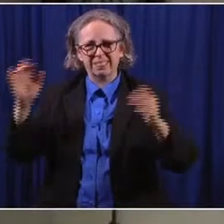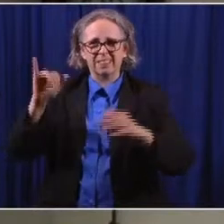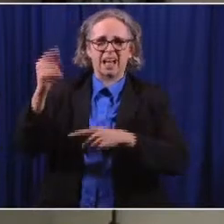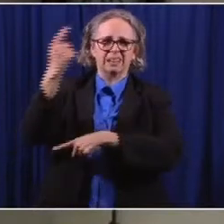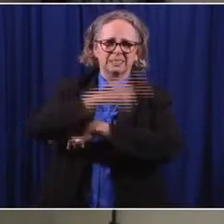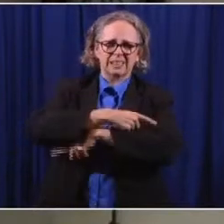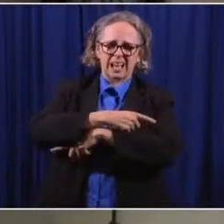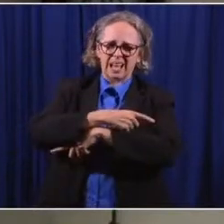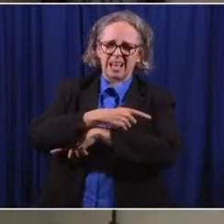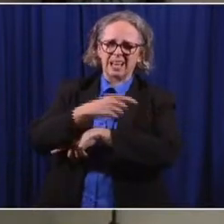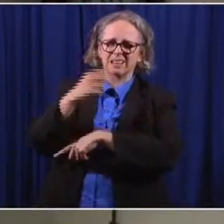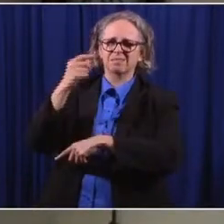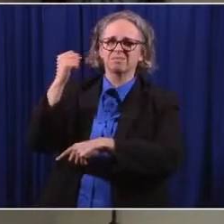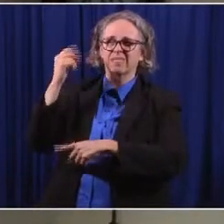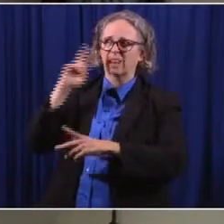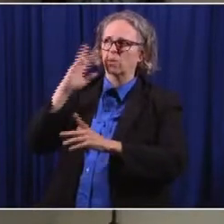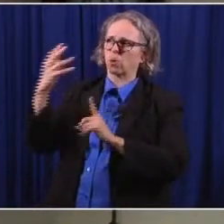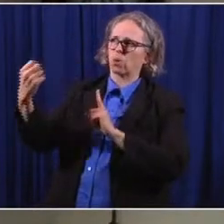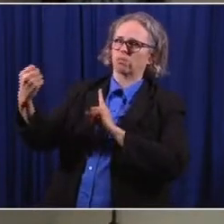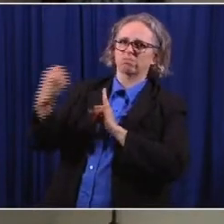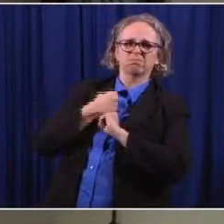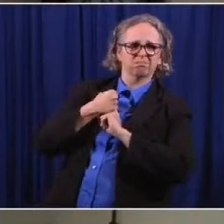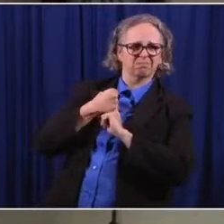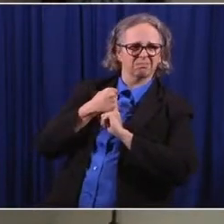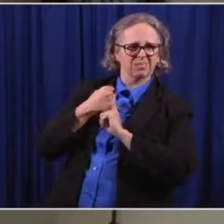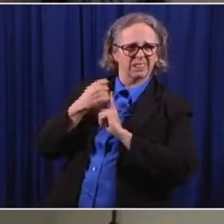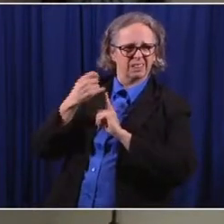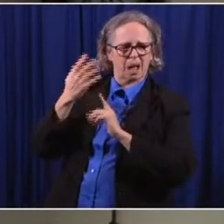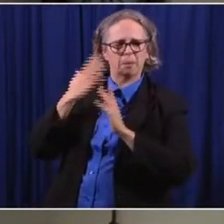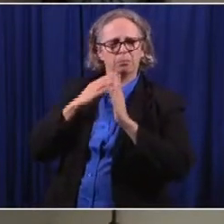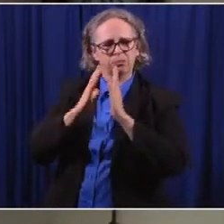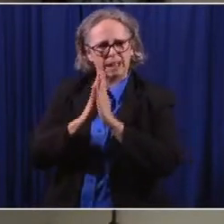their families. We'll see you all on Tuesday.